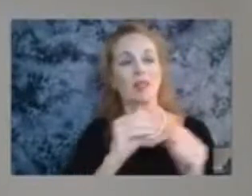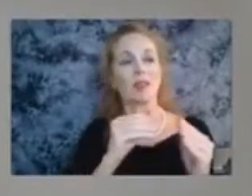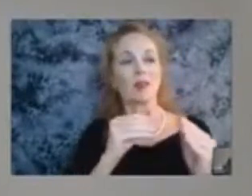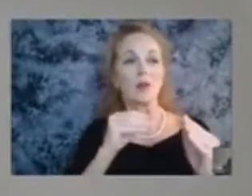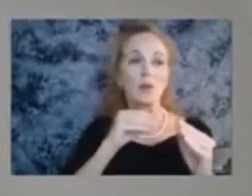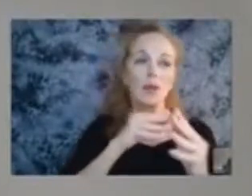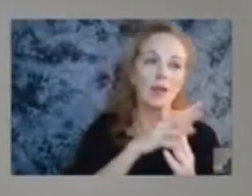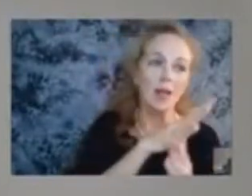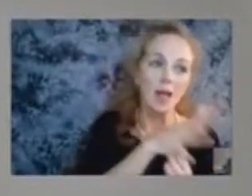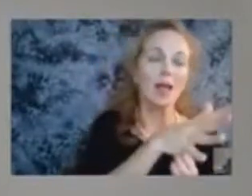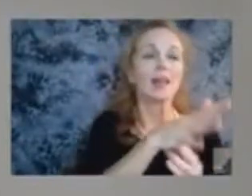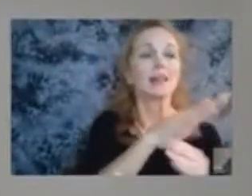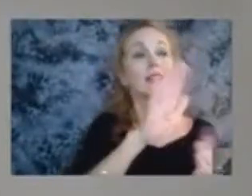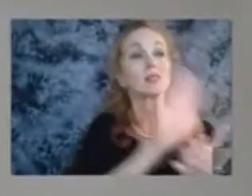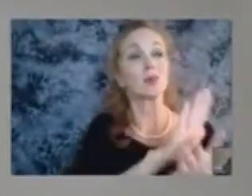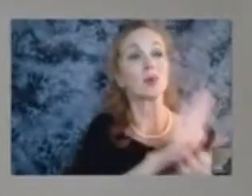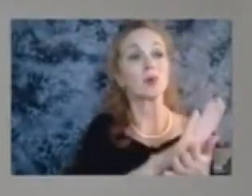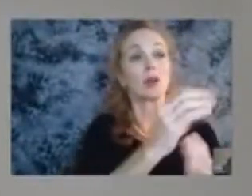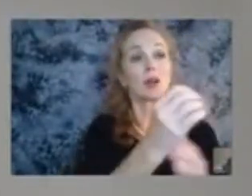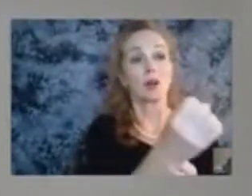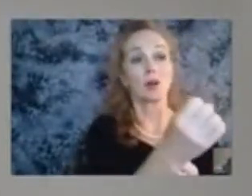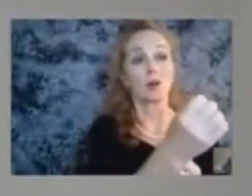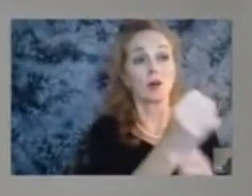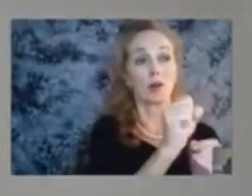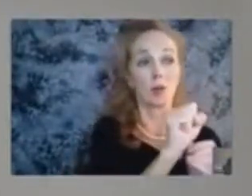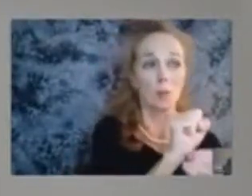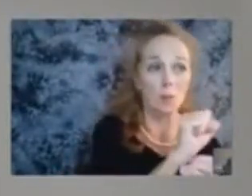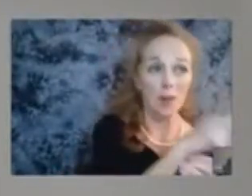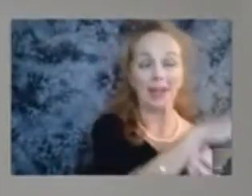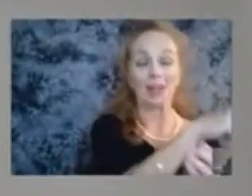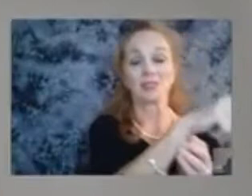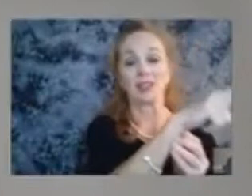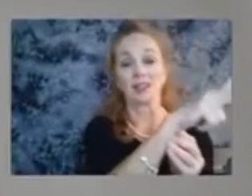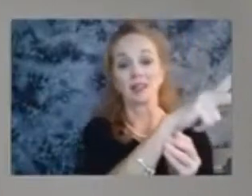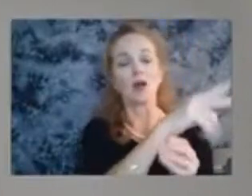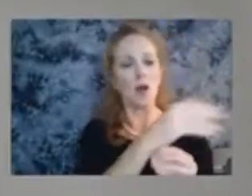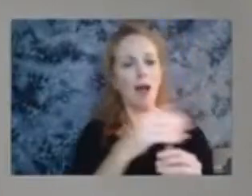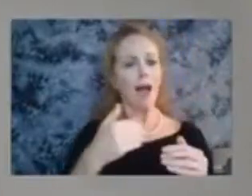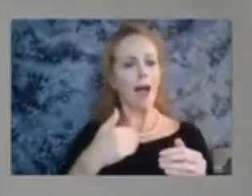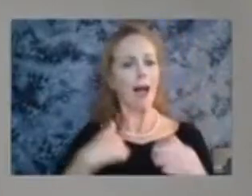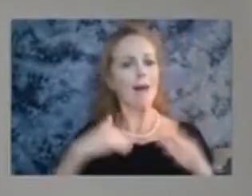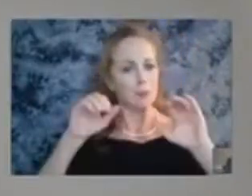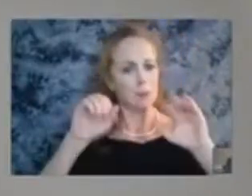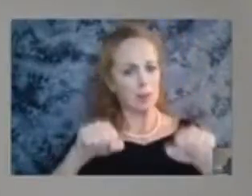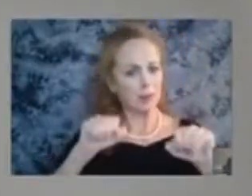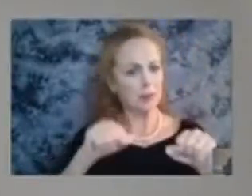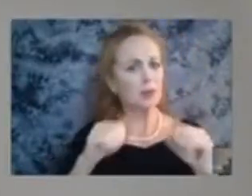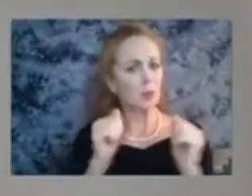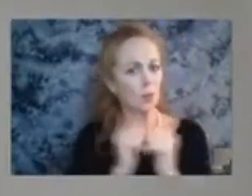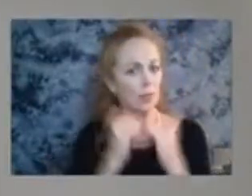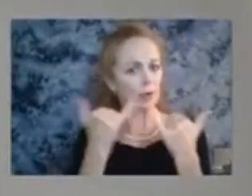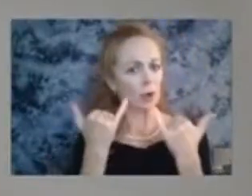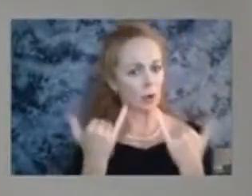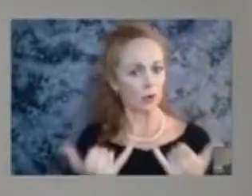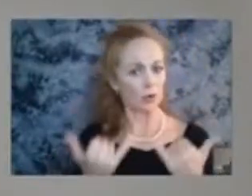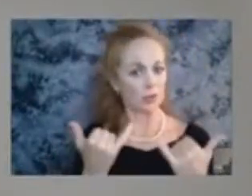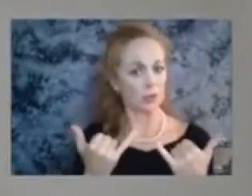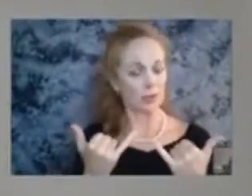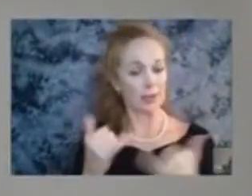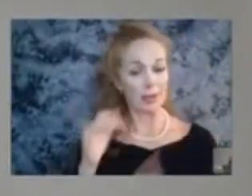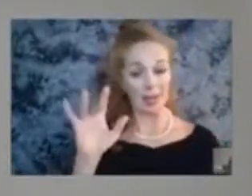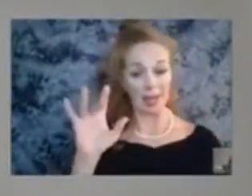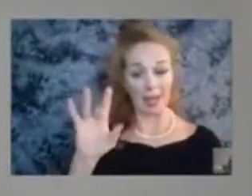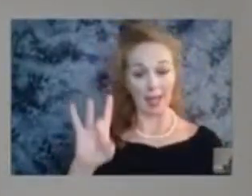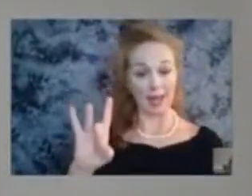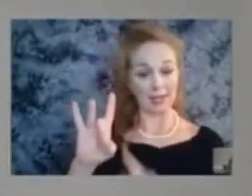schools, and then return that air outside again. We have that capability to do that with the current 8, and we've